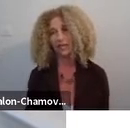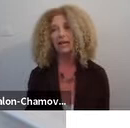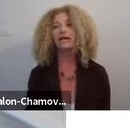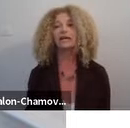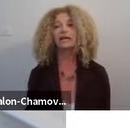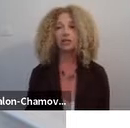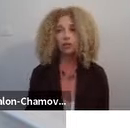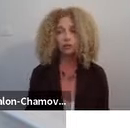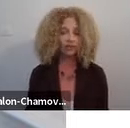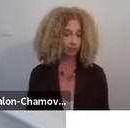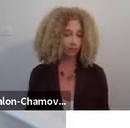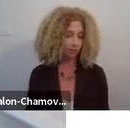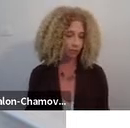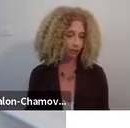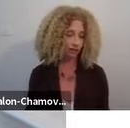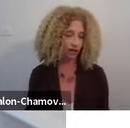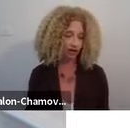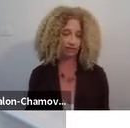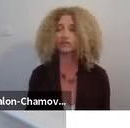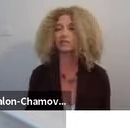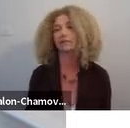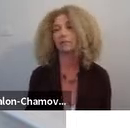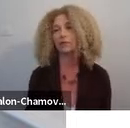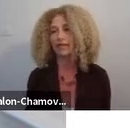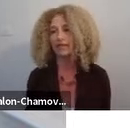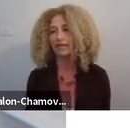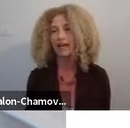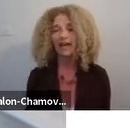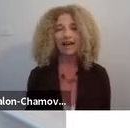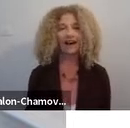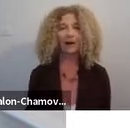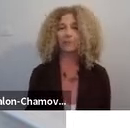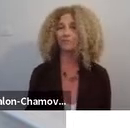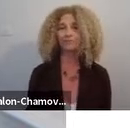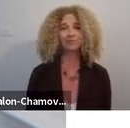population, including people with cognitive disabilities.